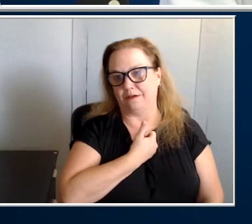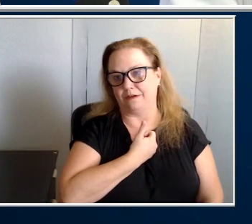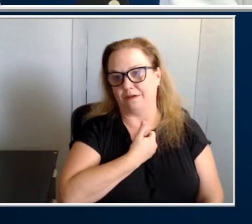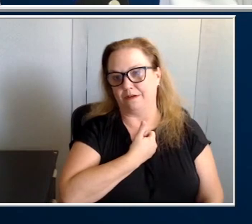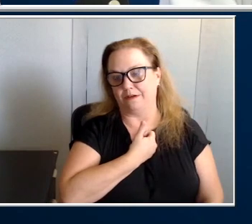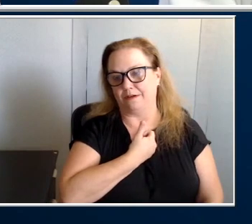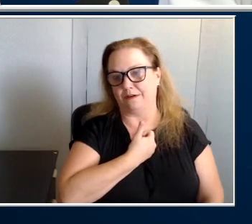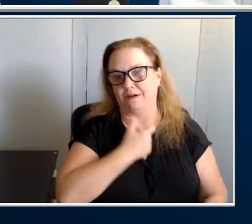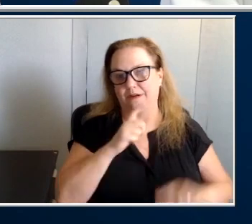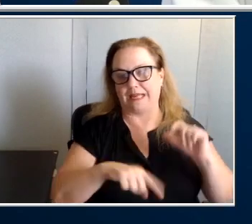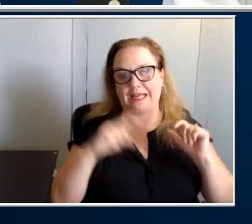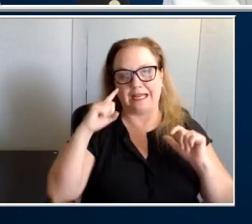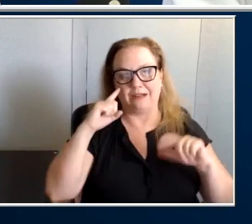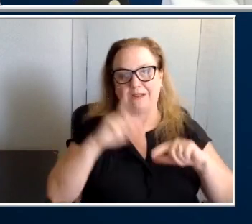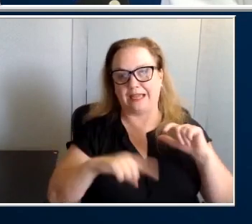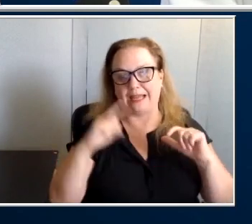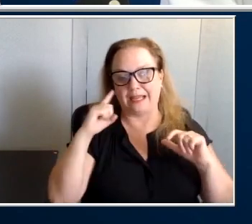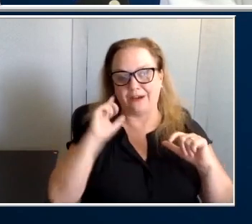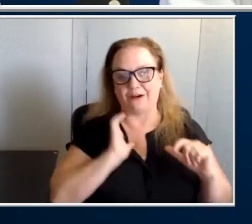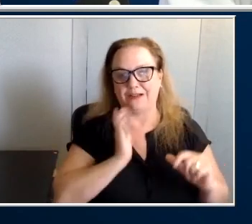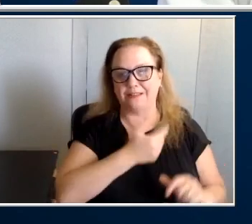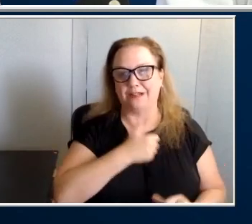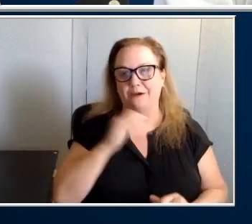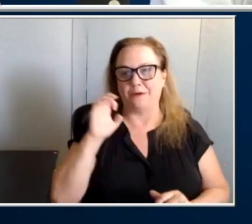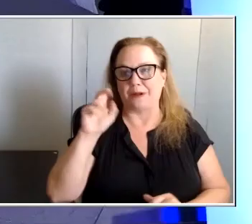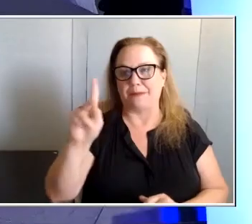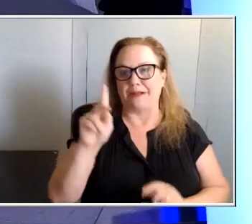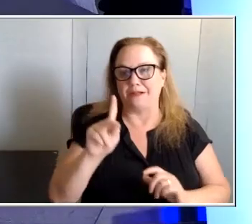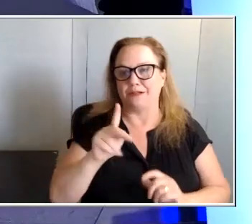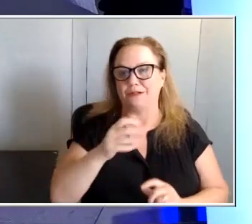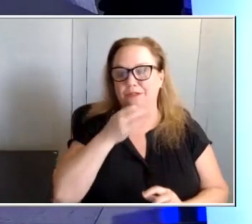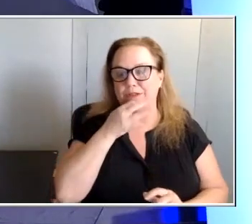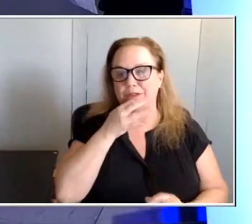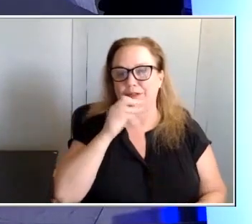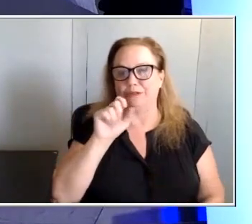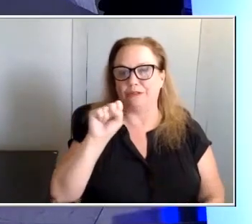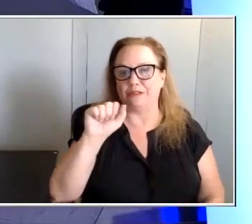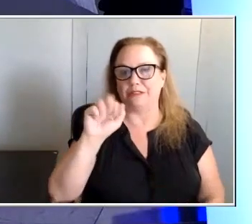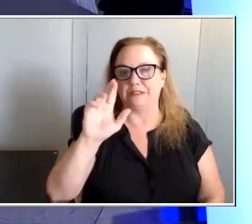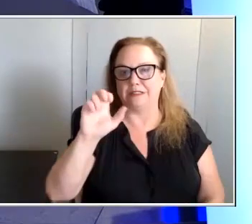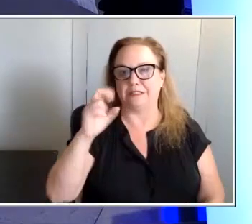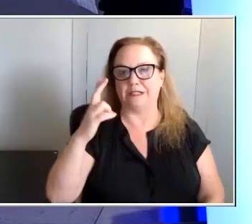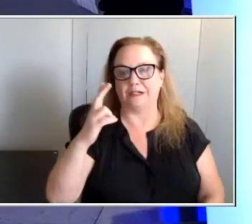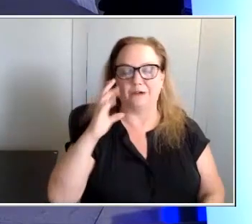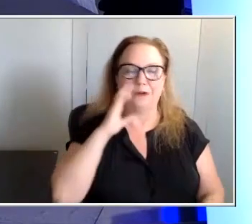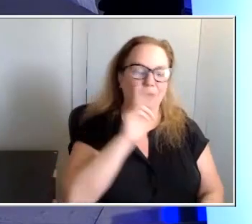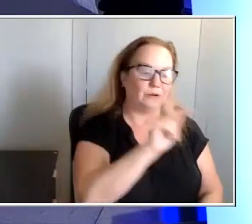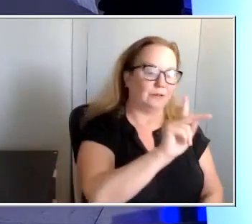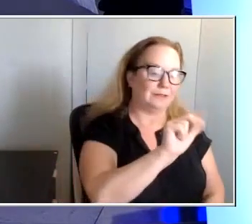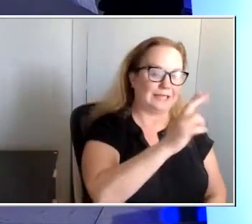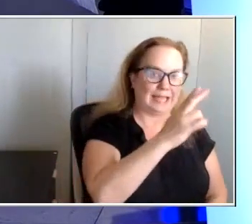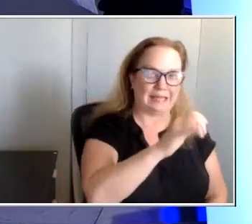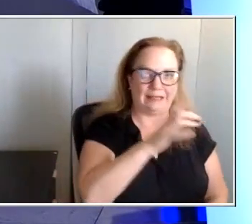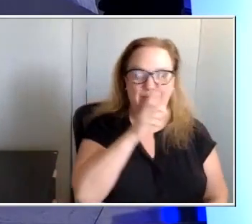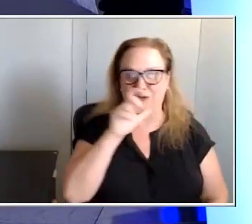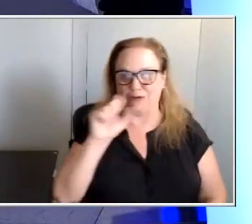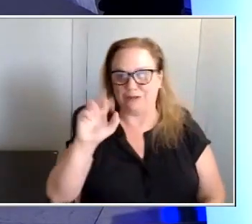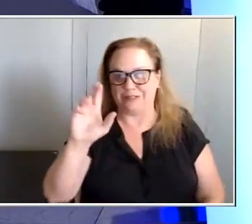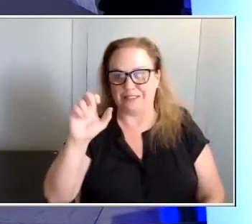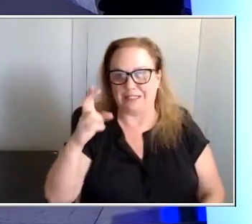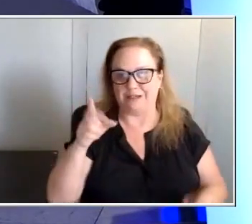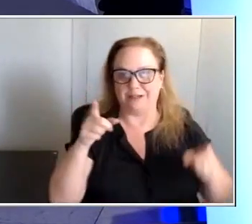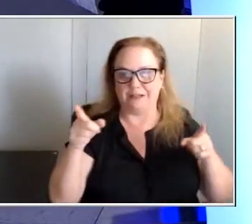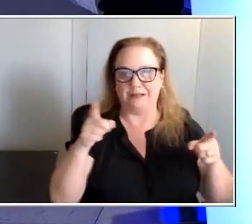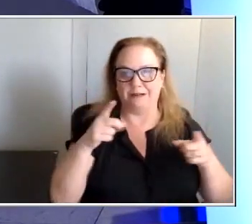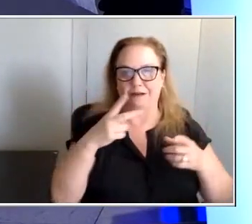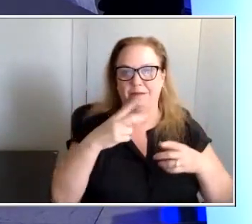Oh, I don't think they can hear us. Okay, I'm going to come back to you guys. So, Sarah, we want to make sure everybody knows who's Kathy and who's Sarah, and make sure I said their last names